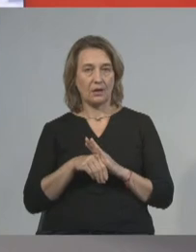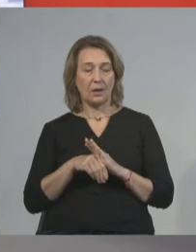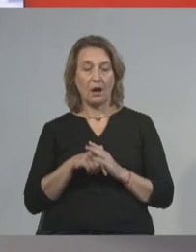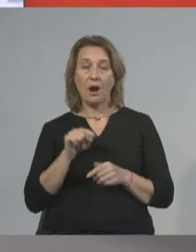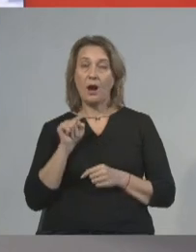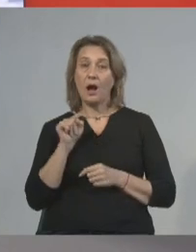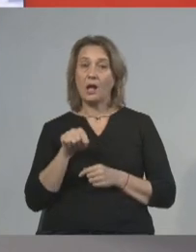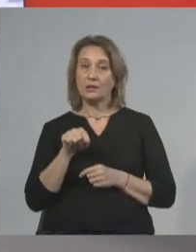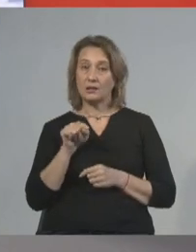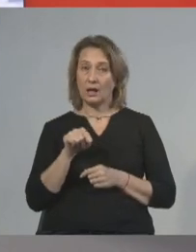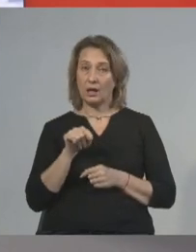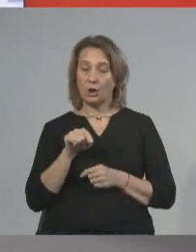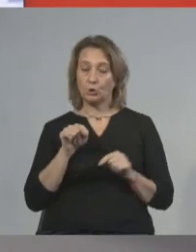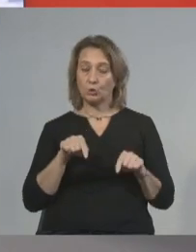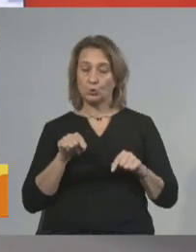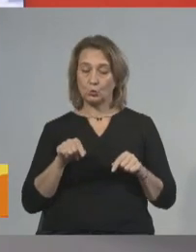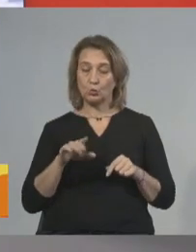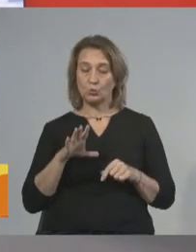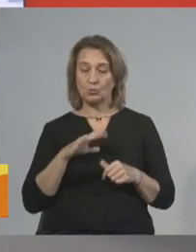oligarchs